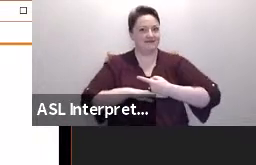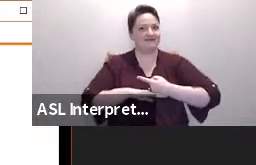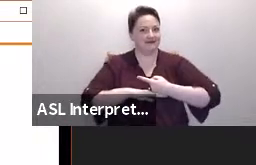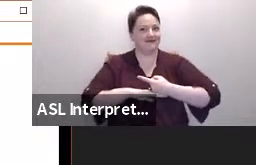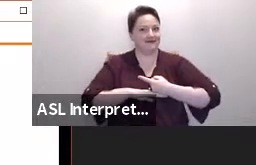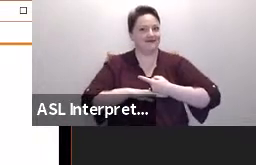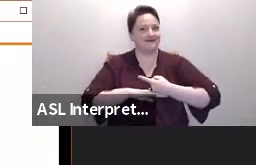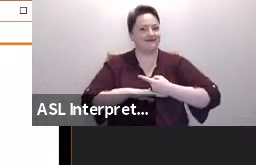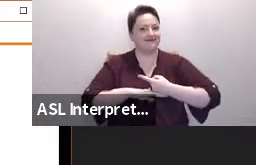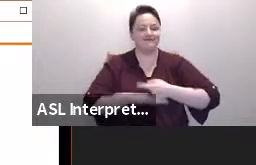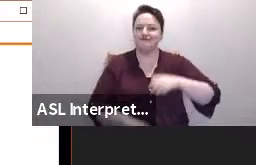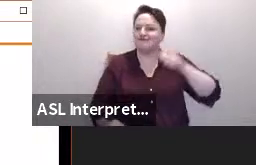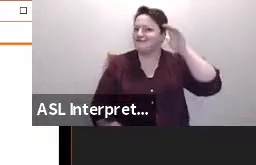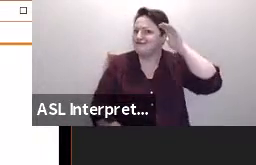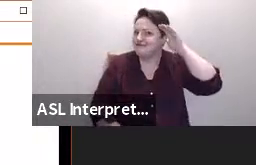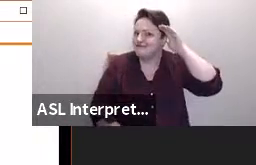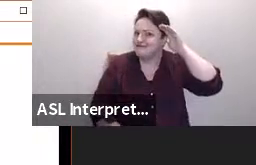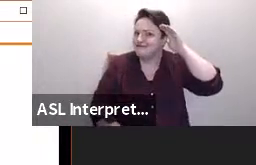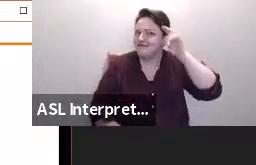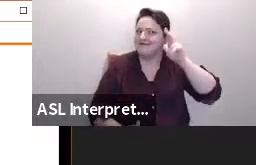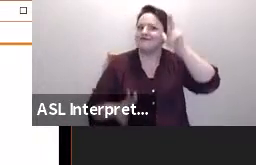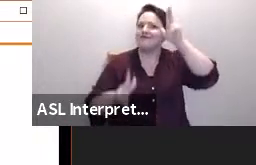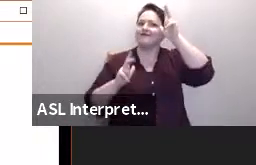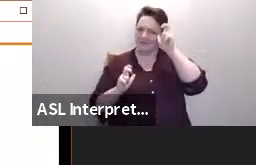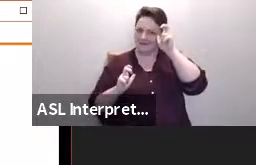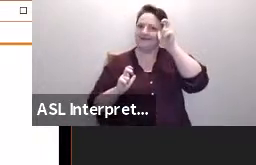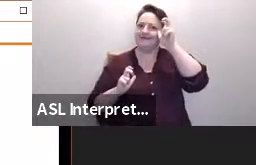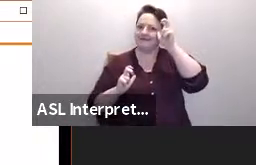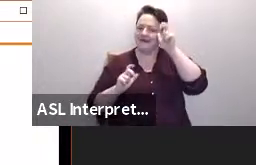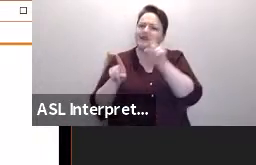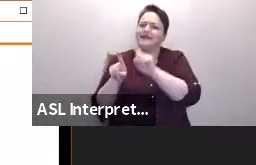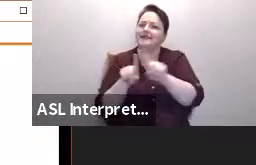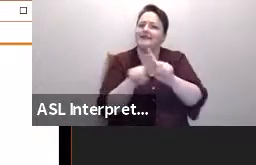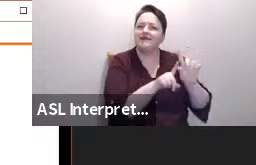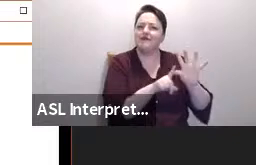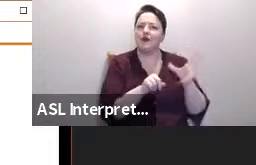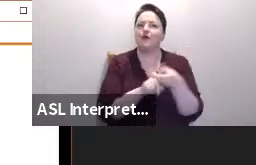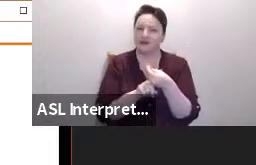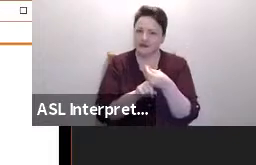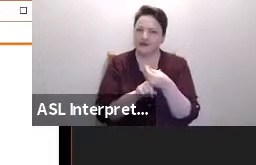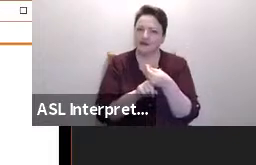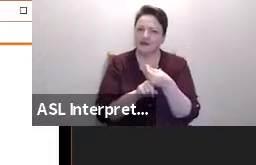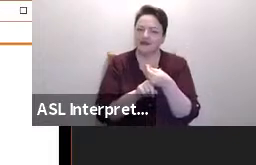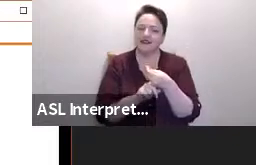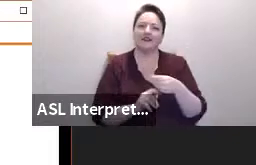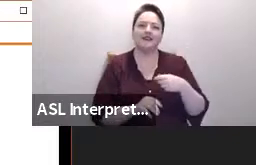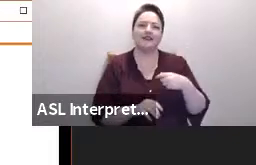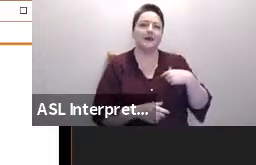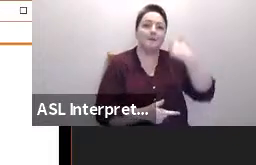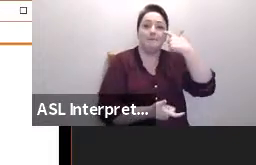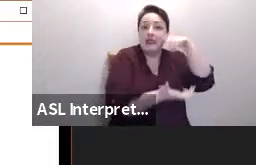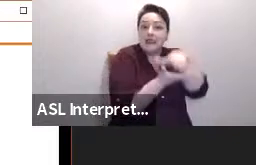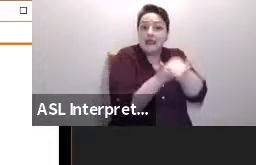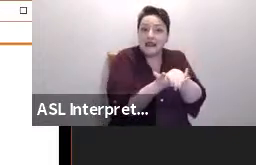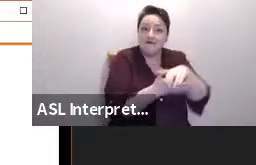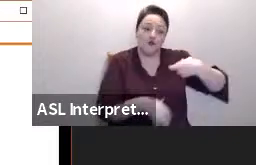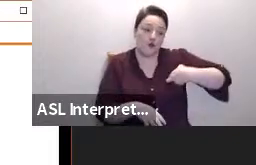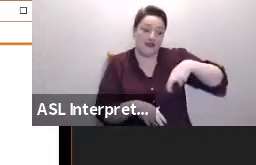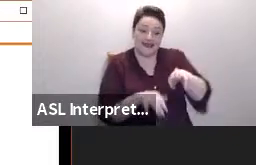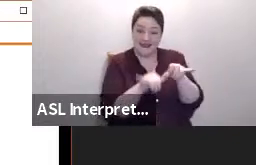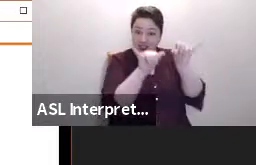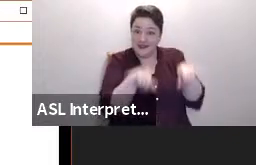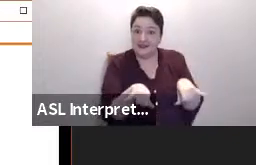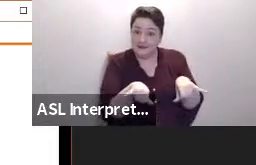a listening session with a number of different cultures and faith systems that we've not had